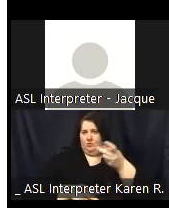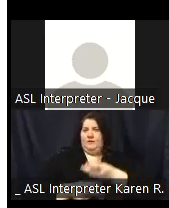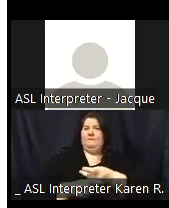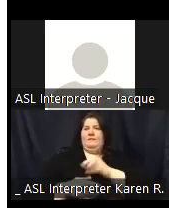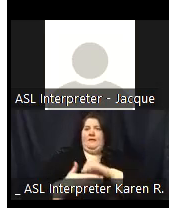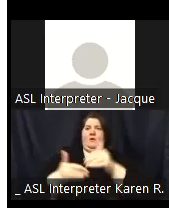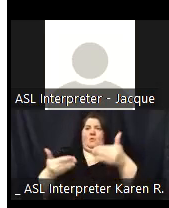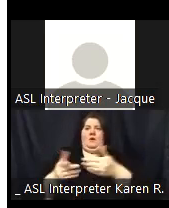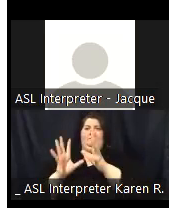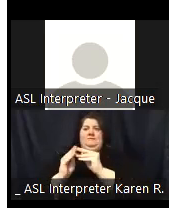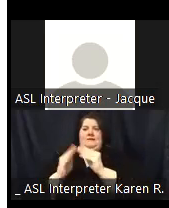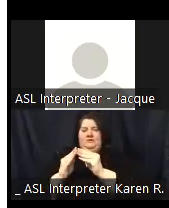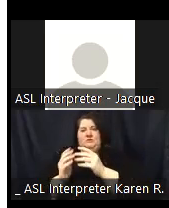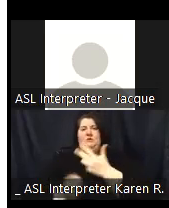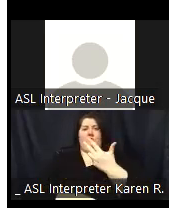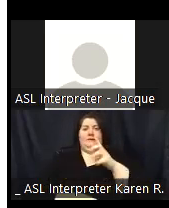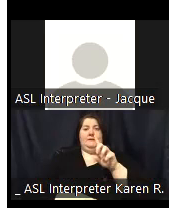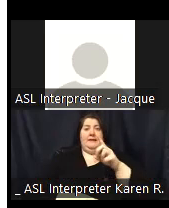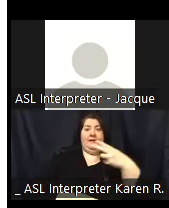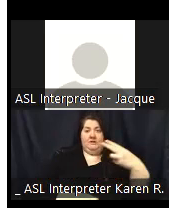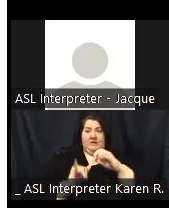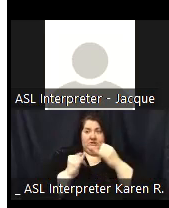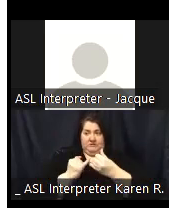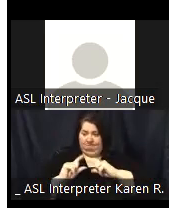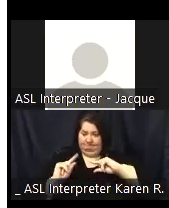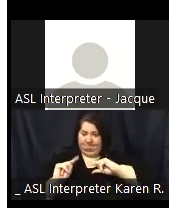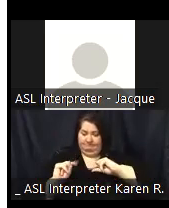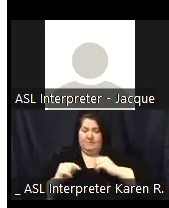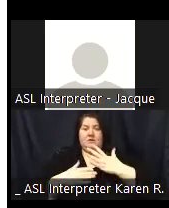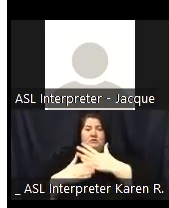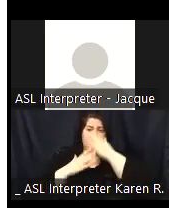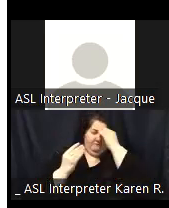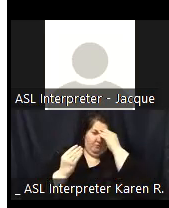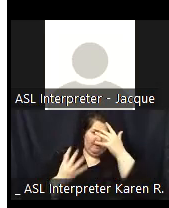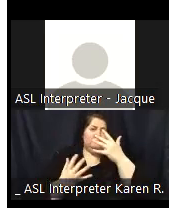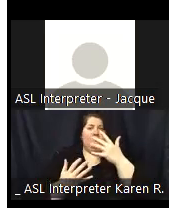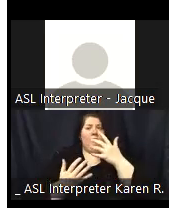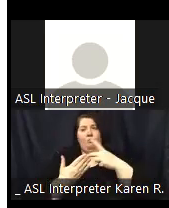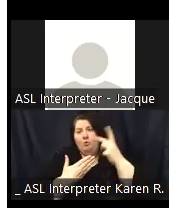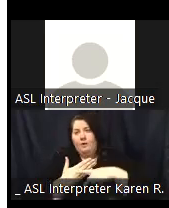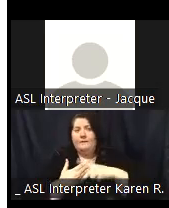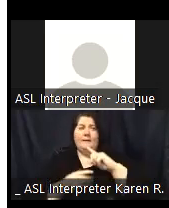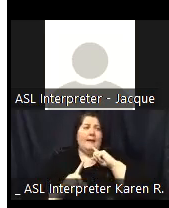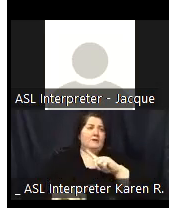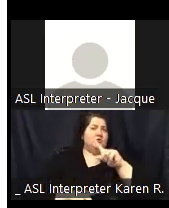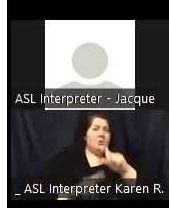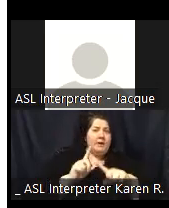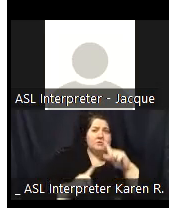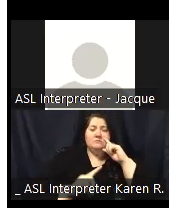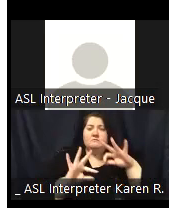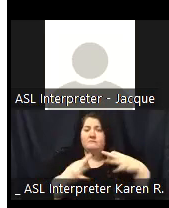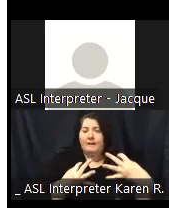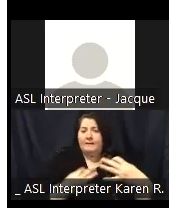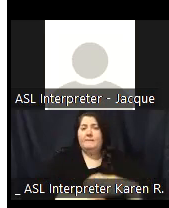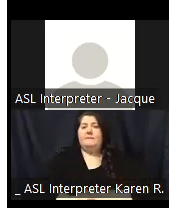welcome session. The 3 DHH agencies attend, share information about their program, and answer questions for the family.